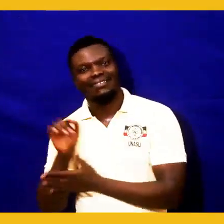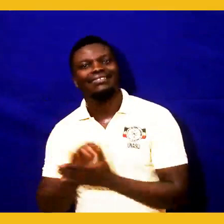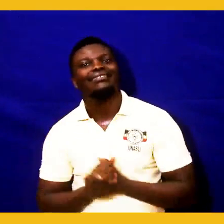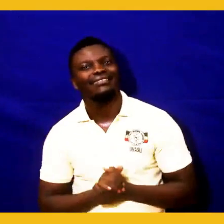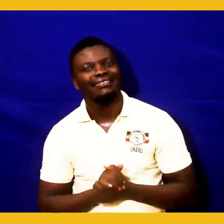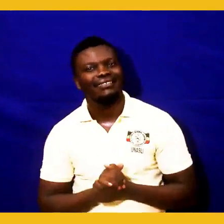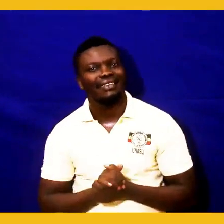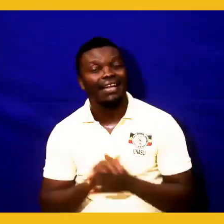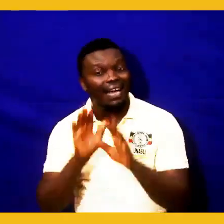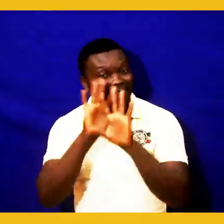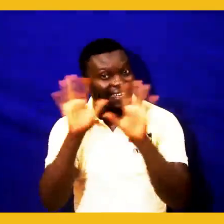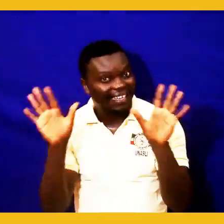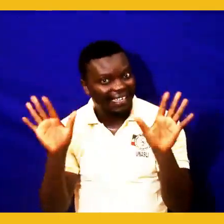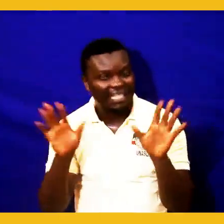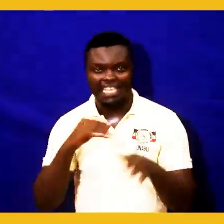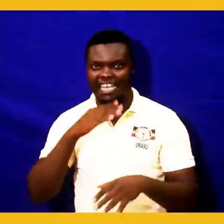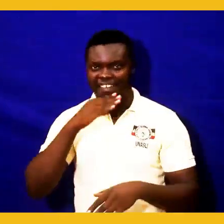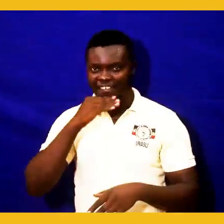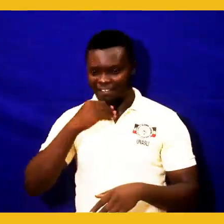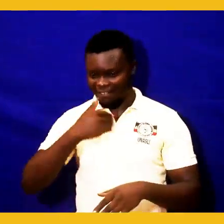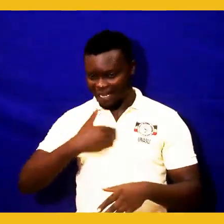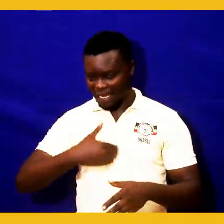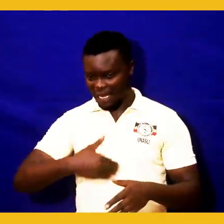Father has just